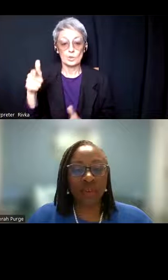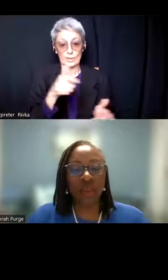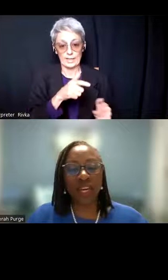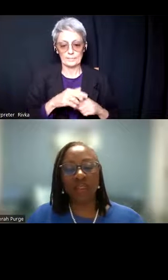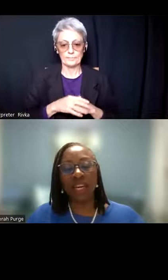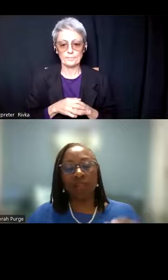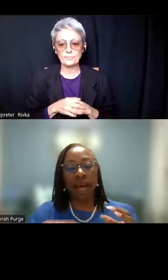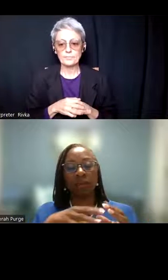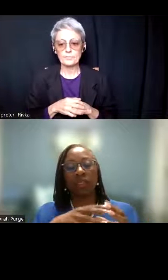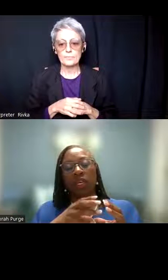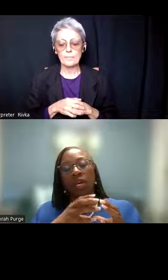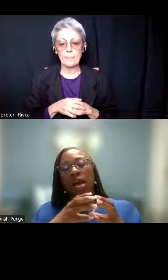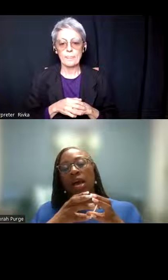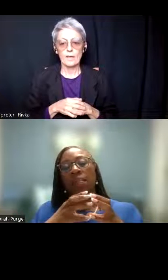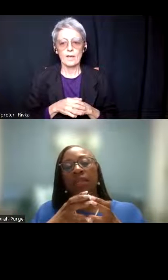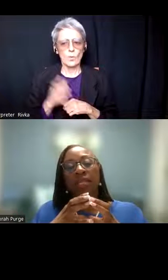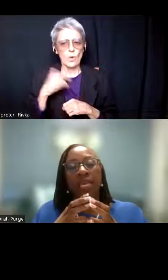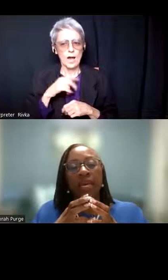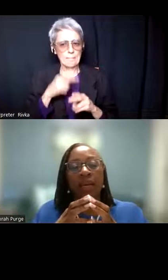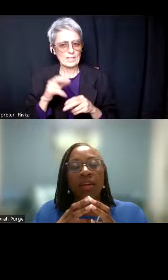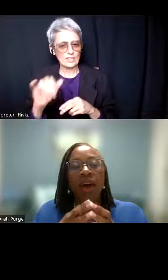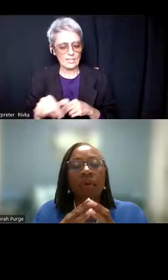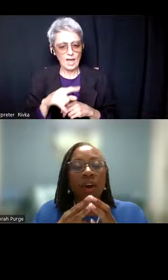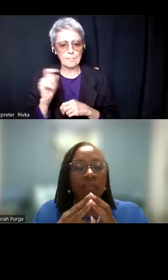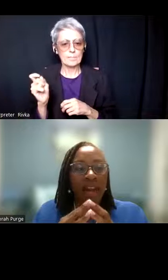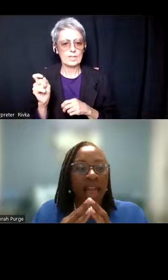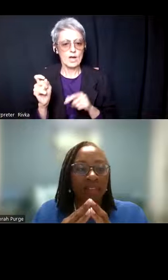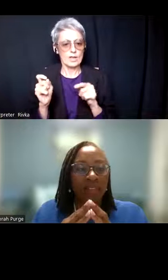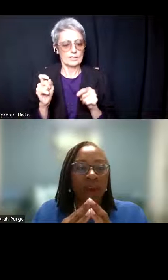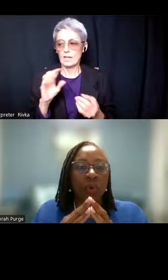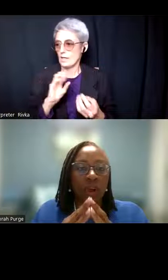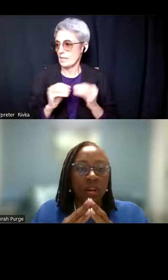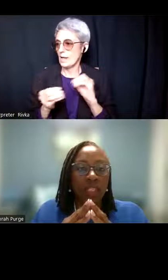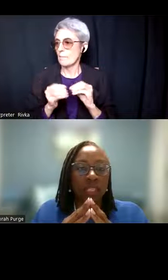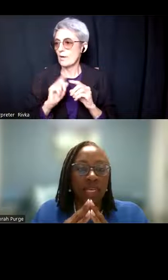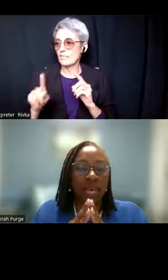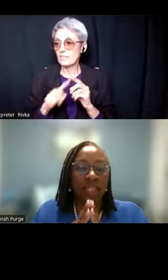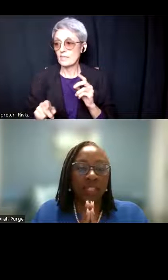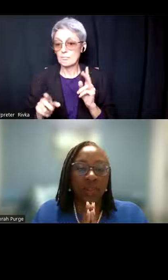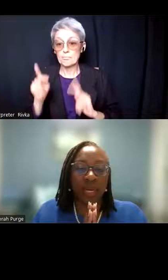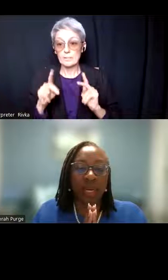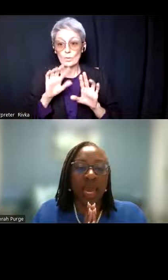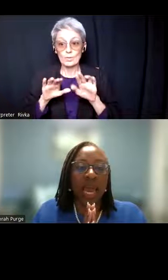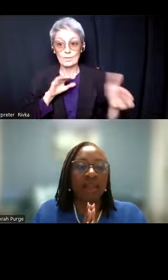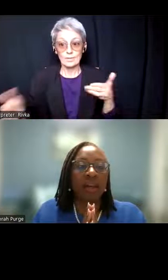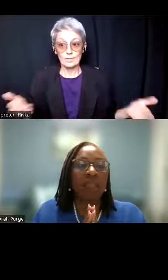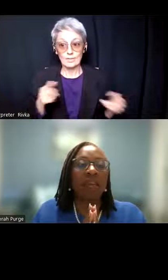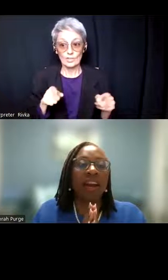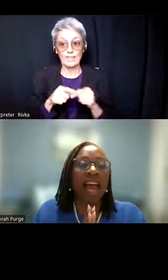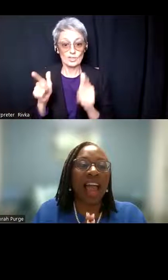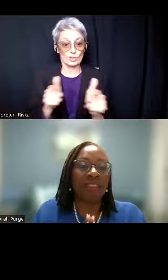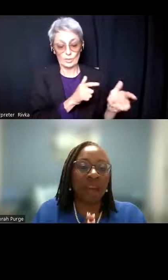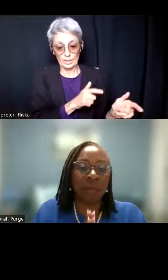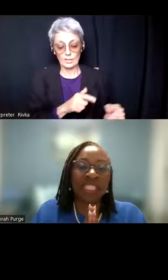because when you think about the number of lives that were lost in that shooting and the number